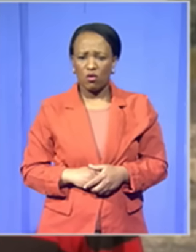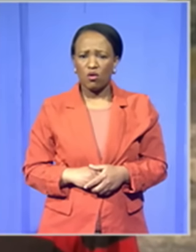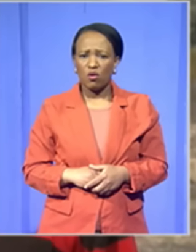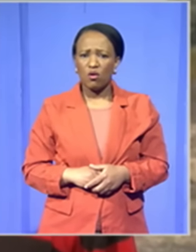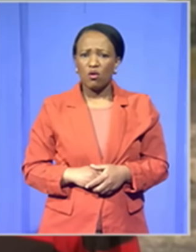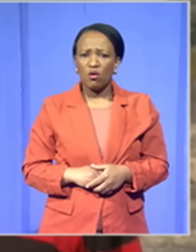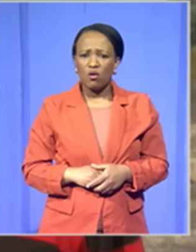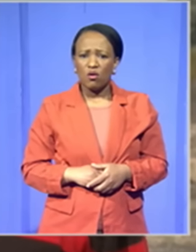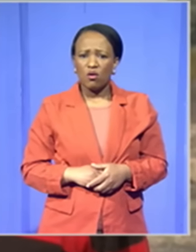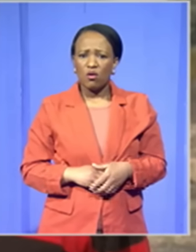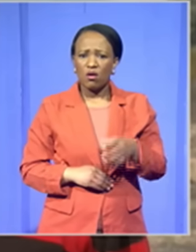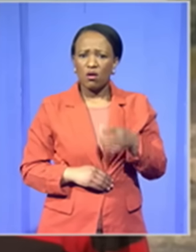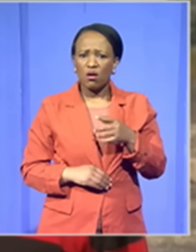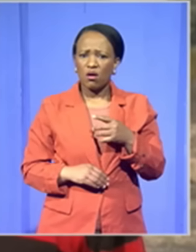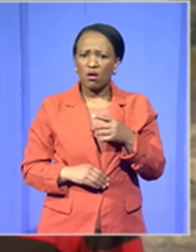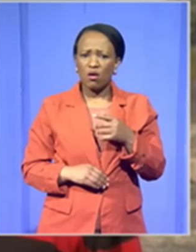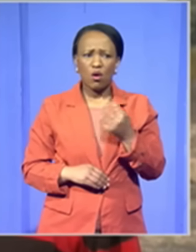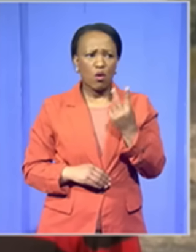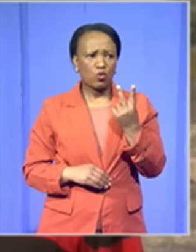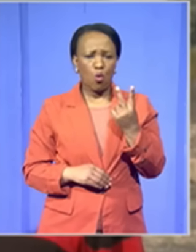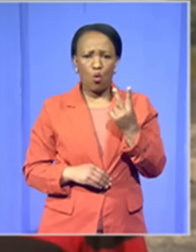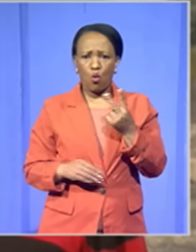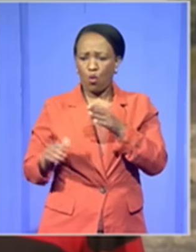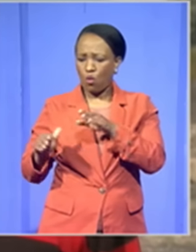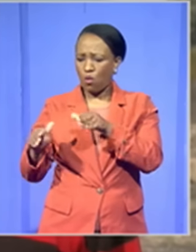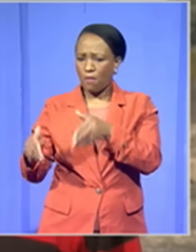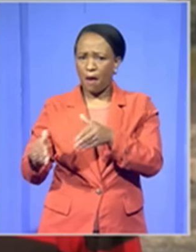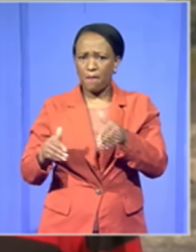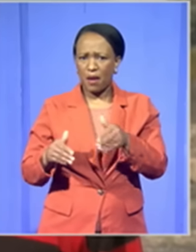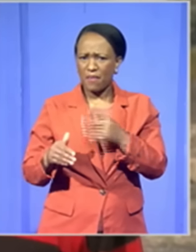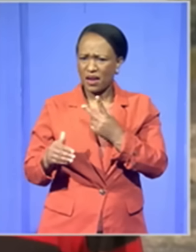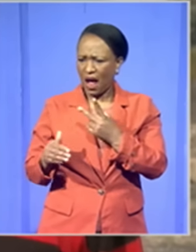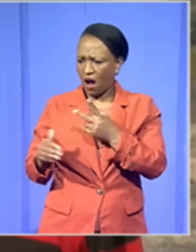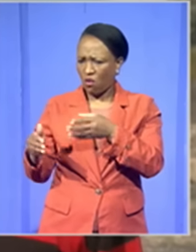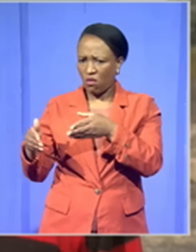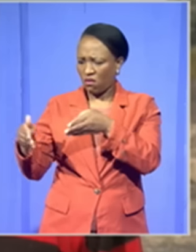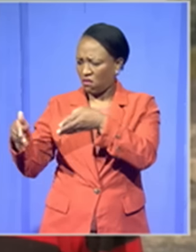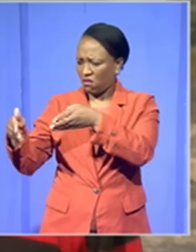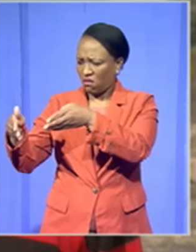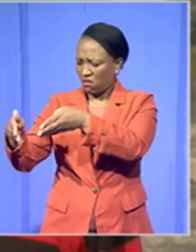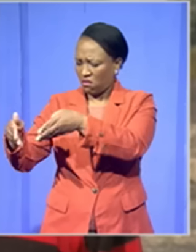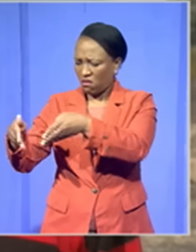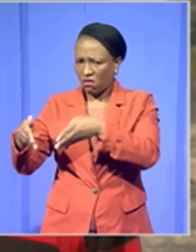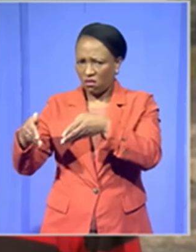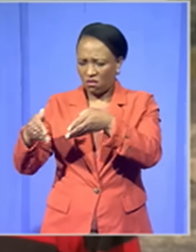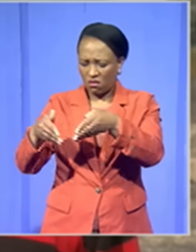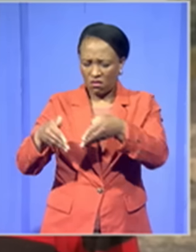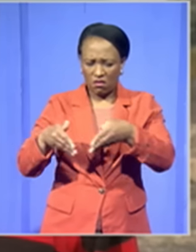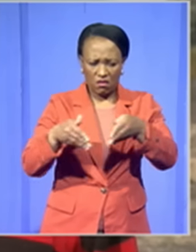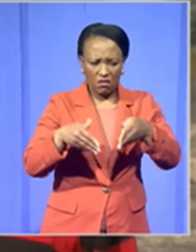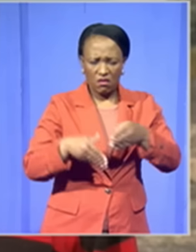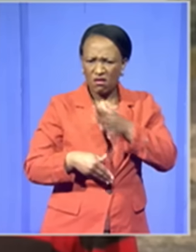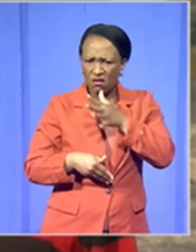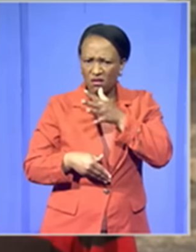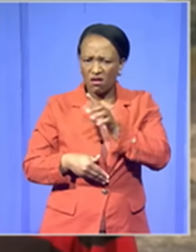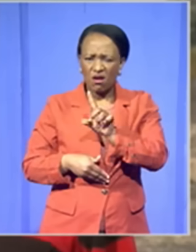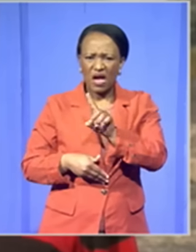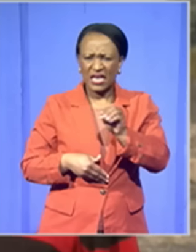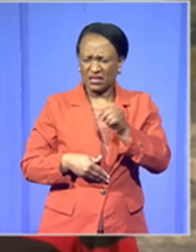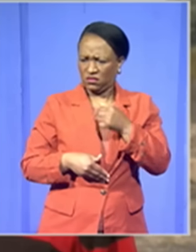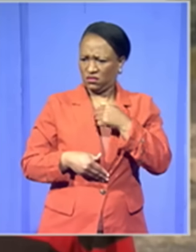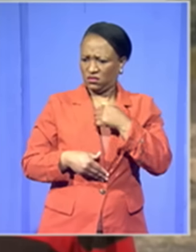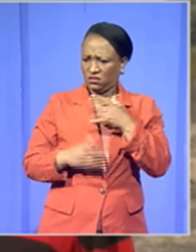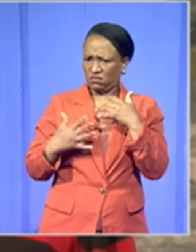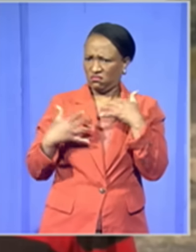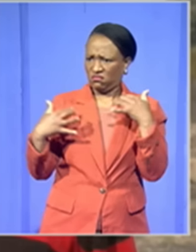mone re fitlhela mabitla a setse a tsamaya ka mone. So a re thusitse thata le rona ha ne re bua le ra bua ka bona re thusitse thata gore re